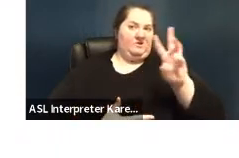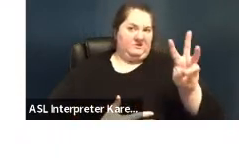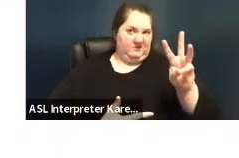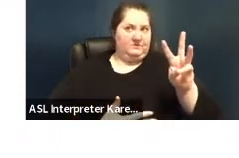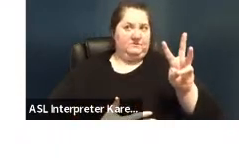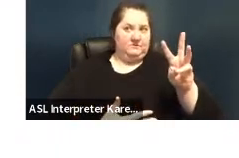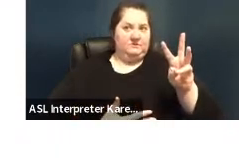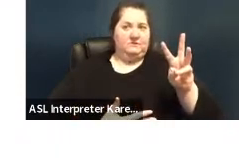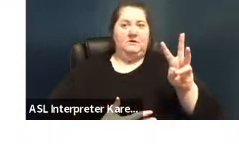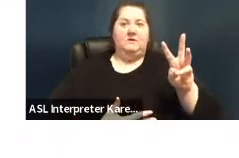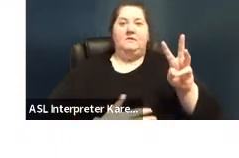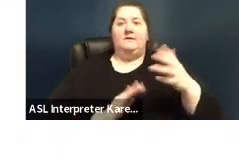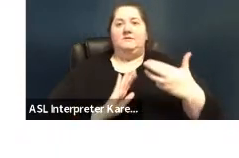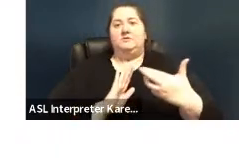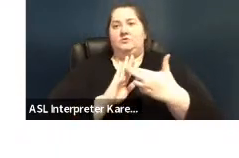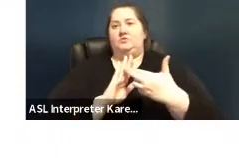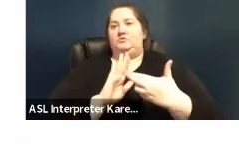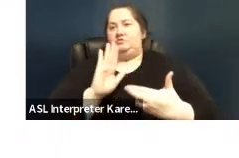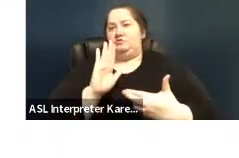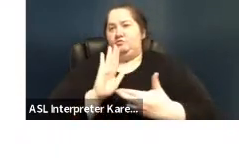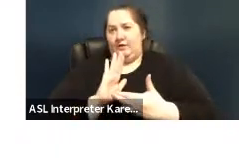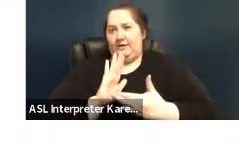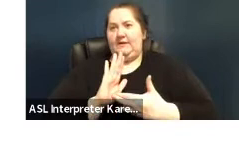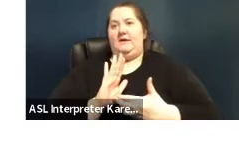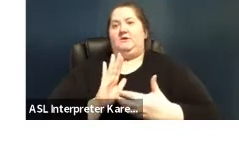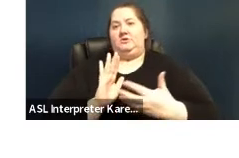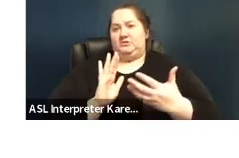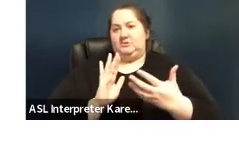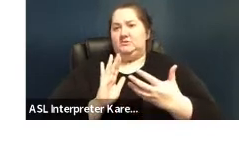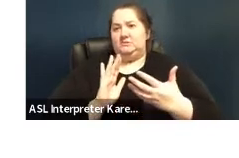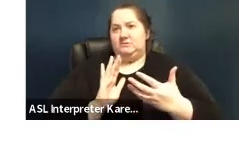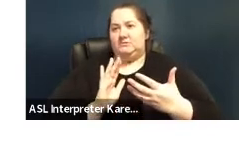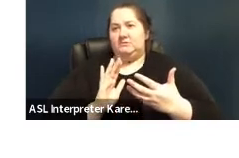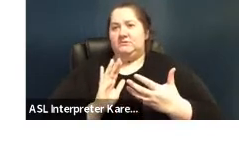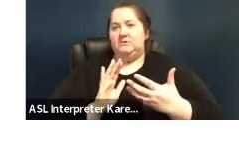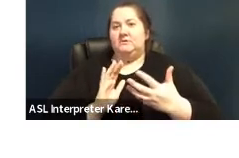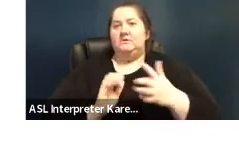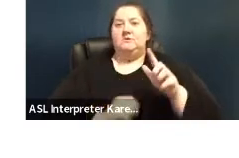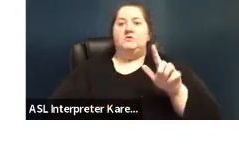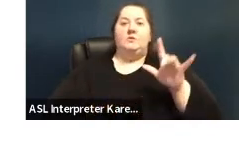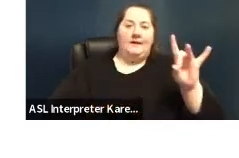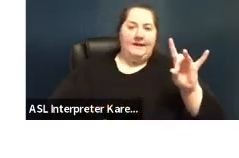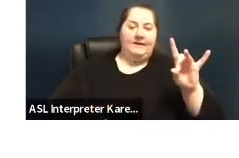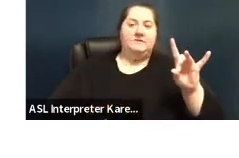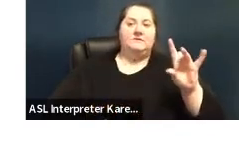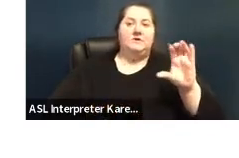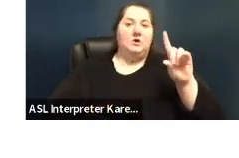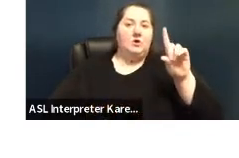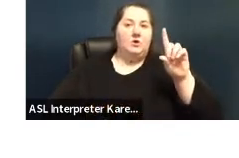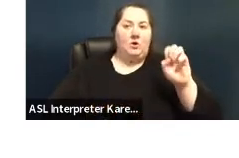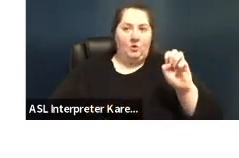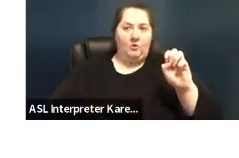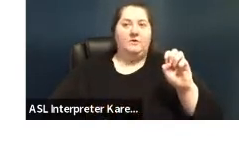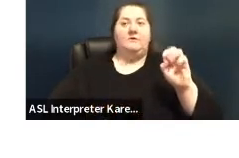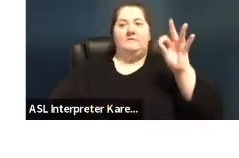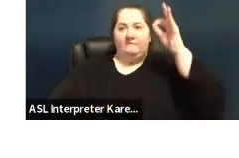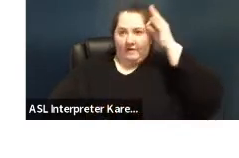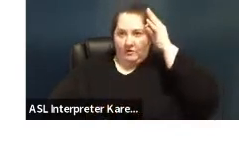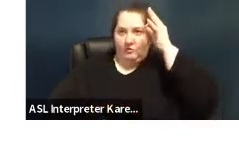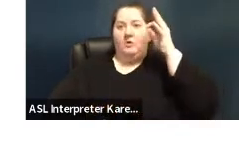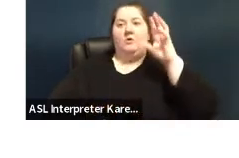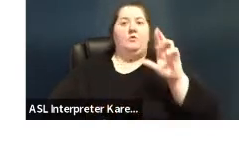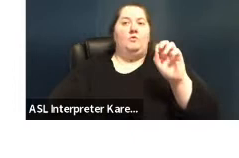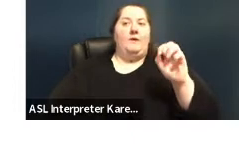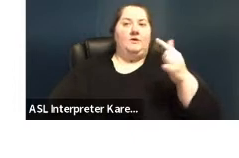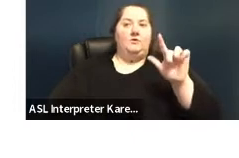the regulations for Title III, 28, the Code of Federal Regulations, Part 36, that's where